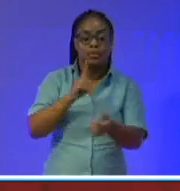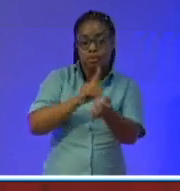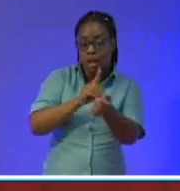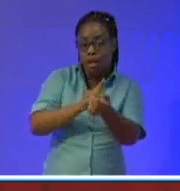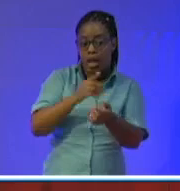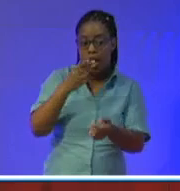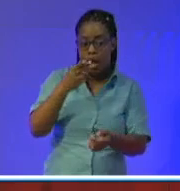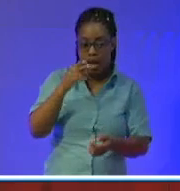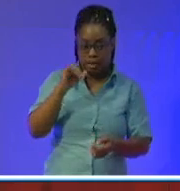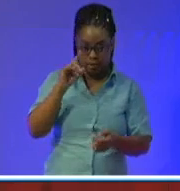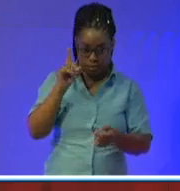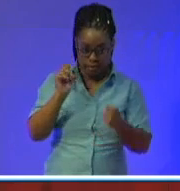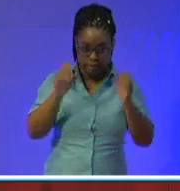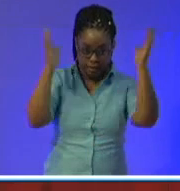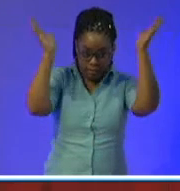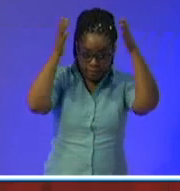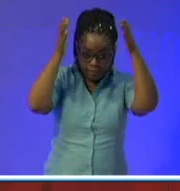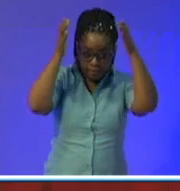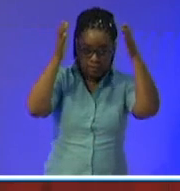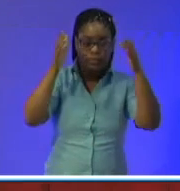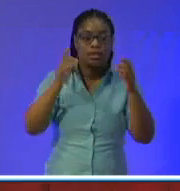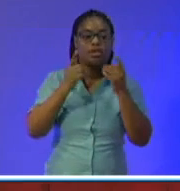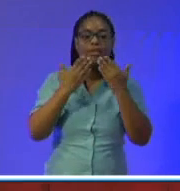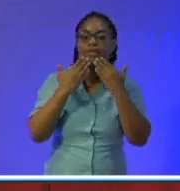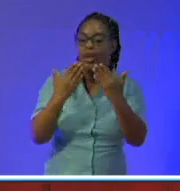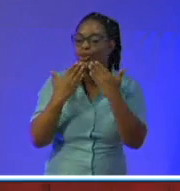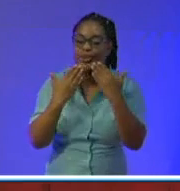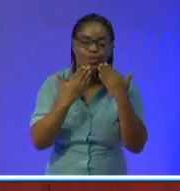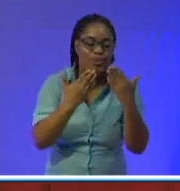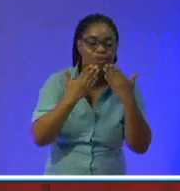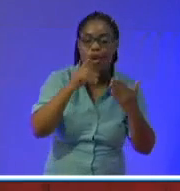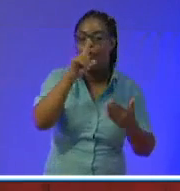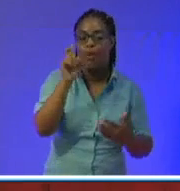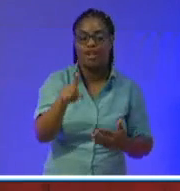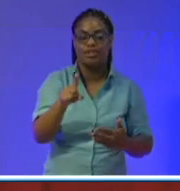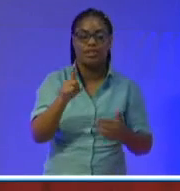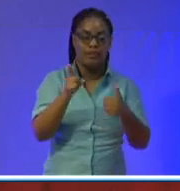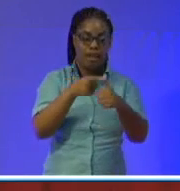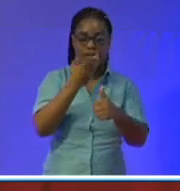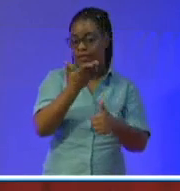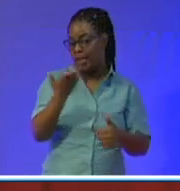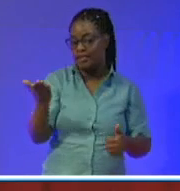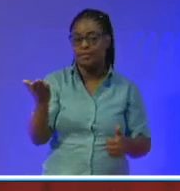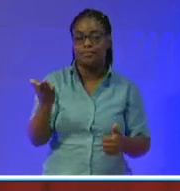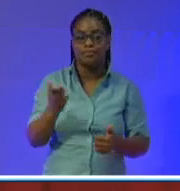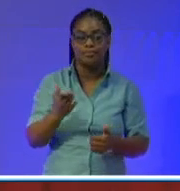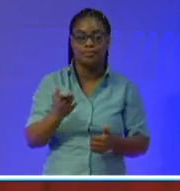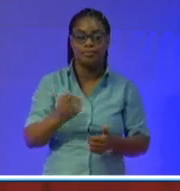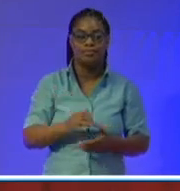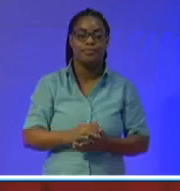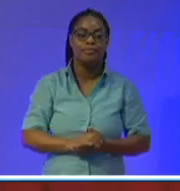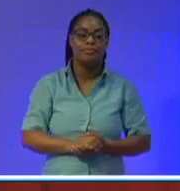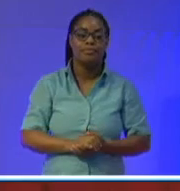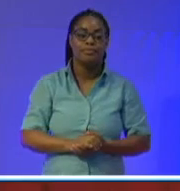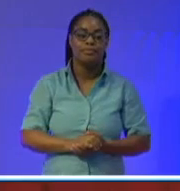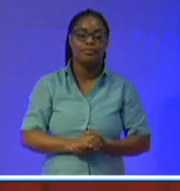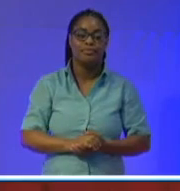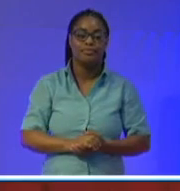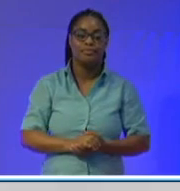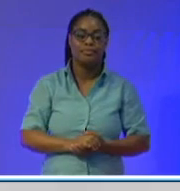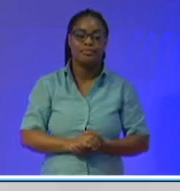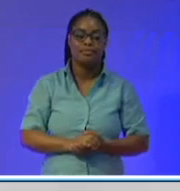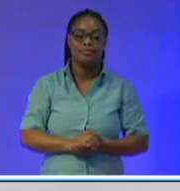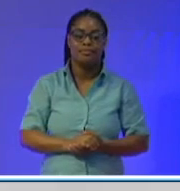Okay, so thank you for that question. The first point to note, of course, is that at present we do not currently have any cases or